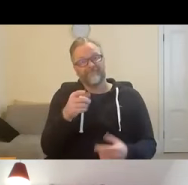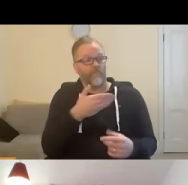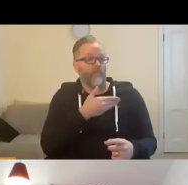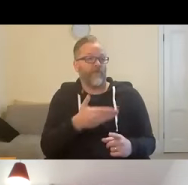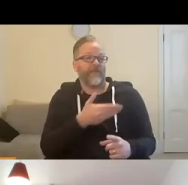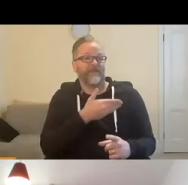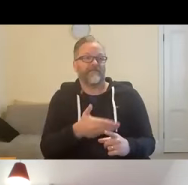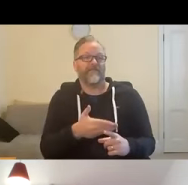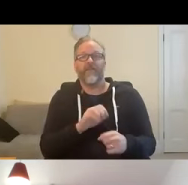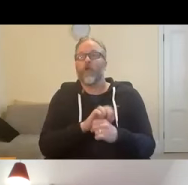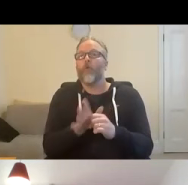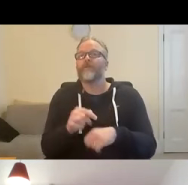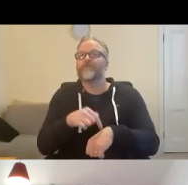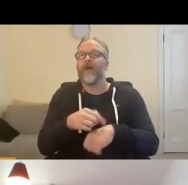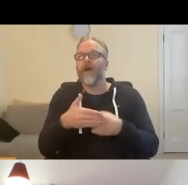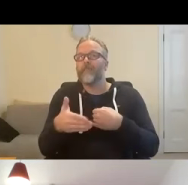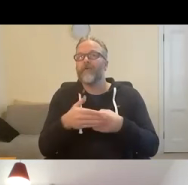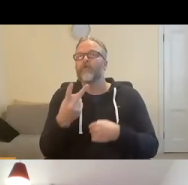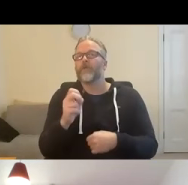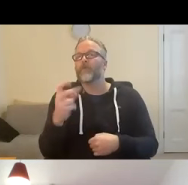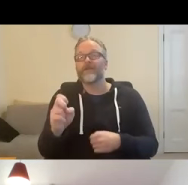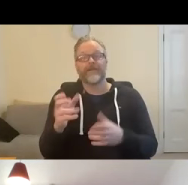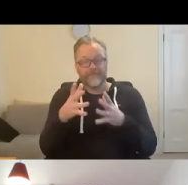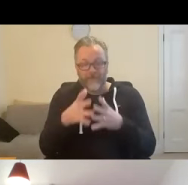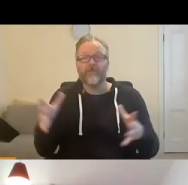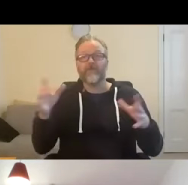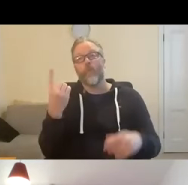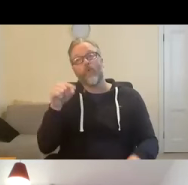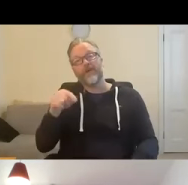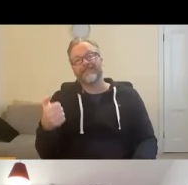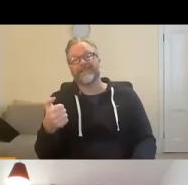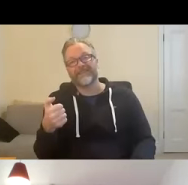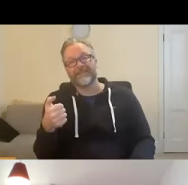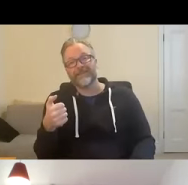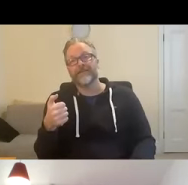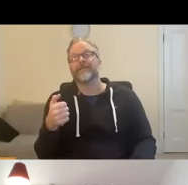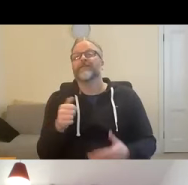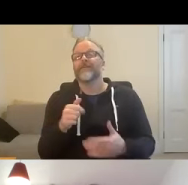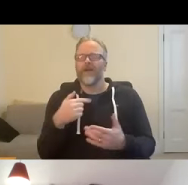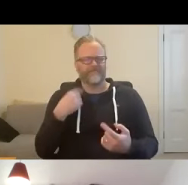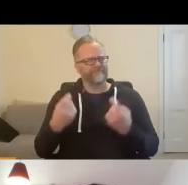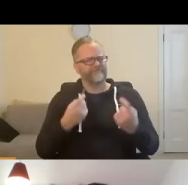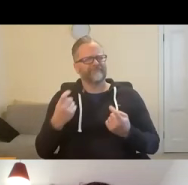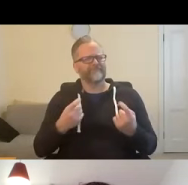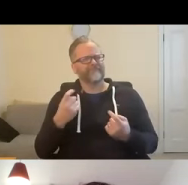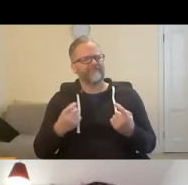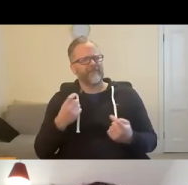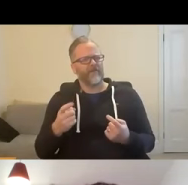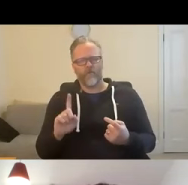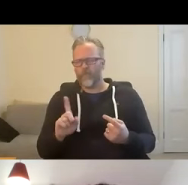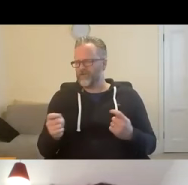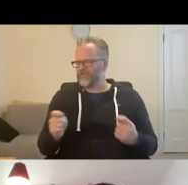period of COVID in the 2020 sample, that number has increased to 1 in 6. So we're curious about, you know, what's